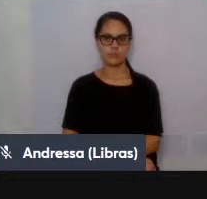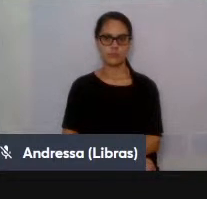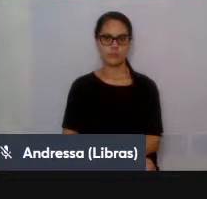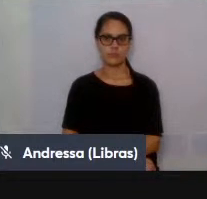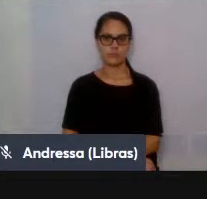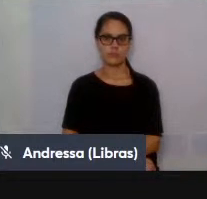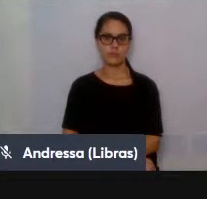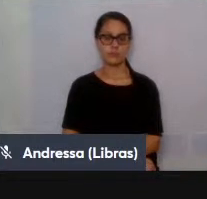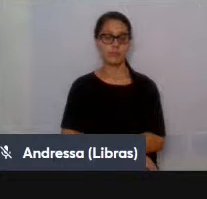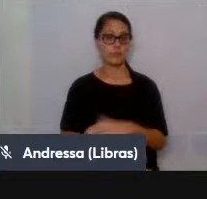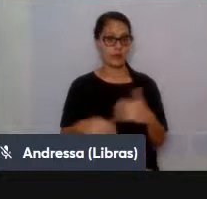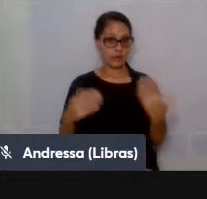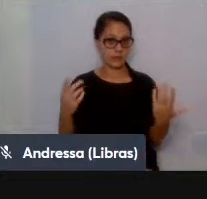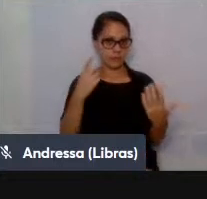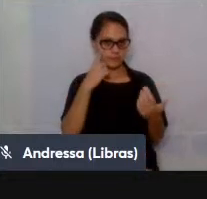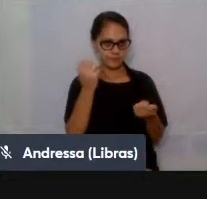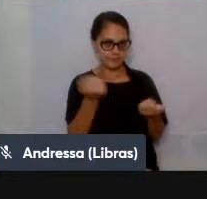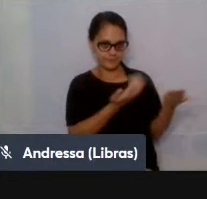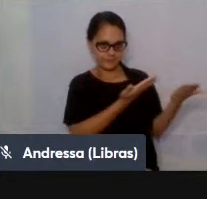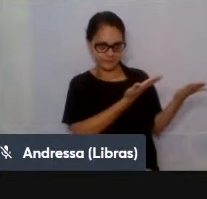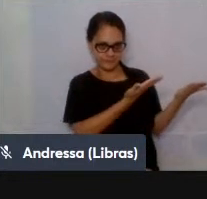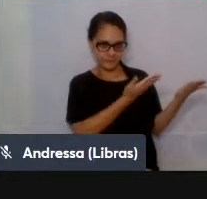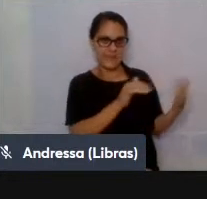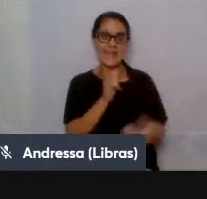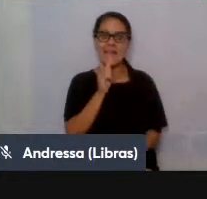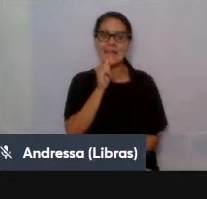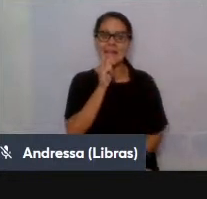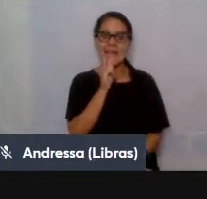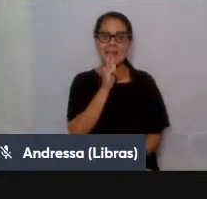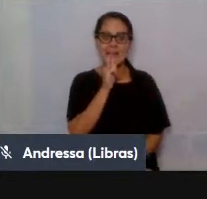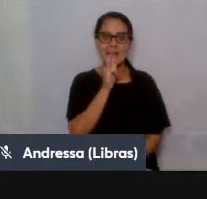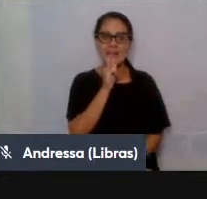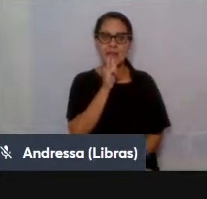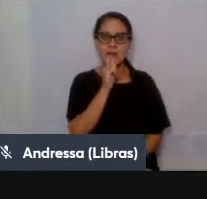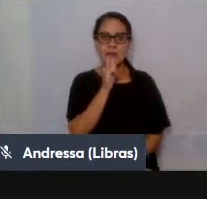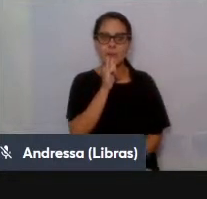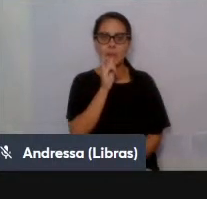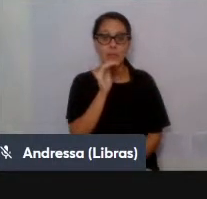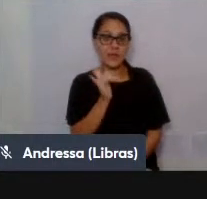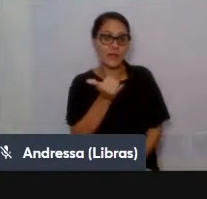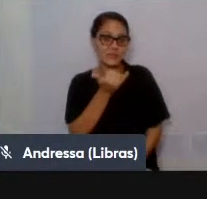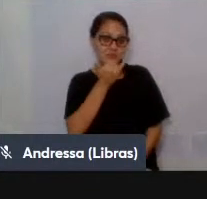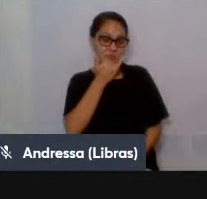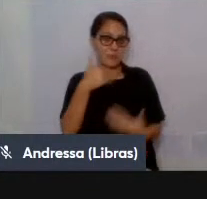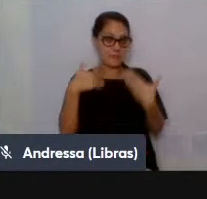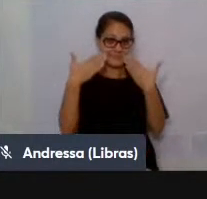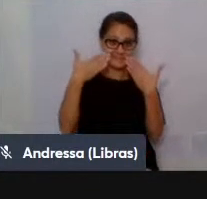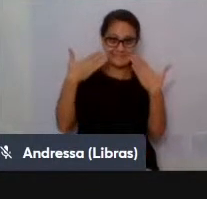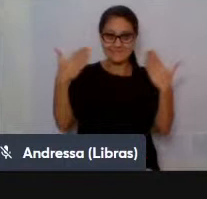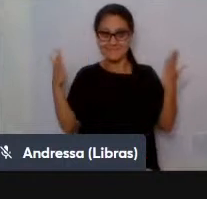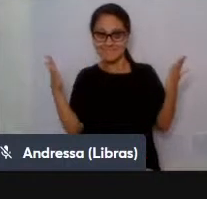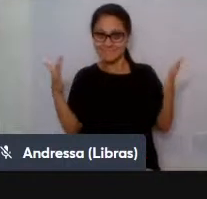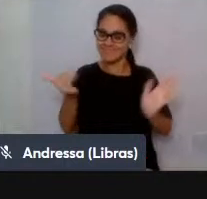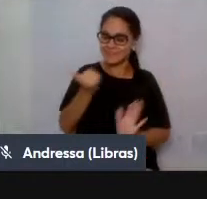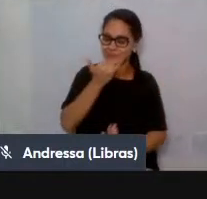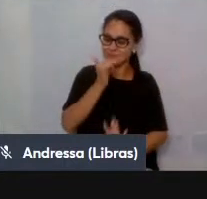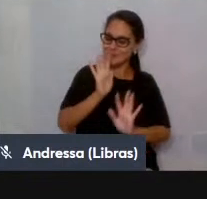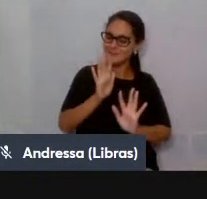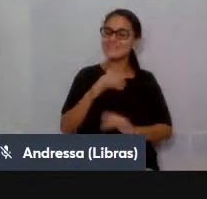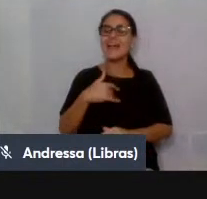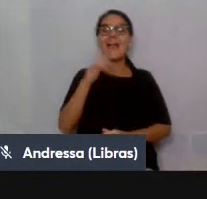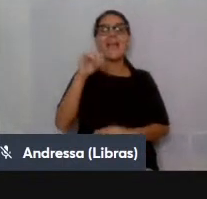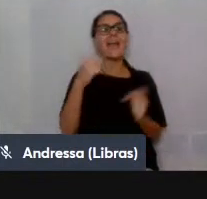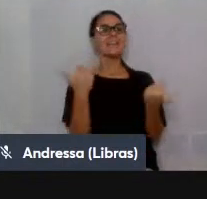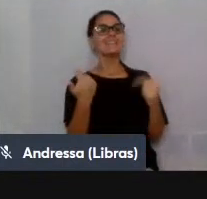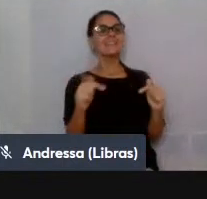Então, aqui é exemplo, e desculpe pela autopublicidade, mas esse é